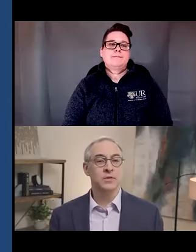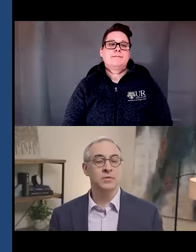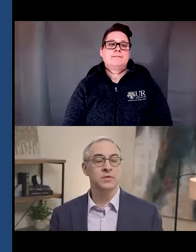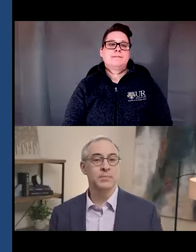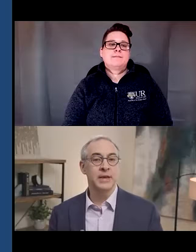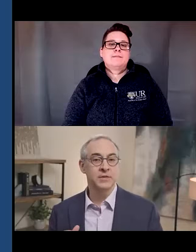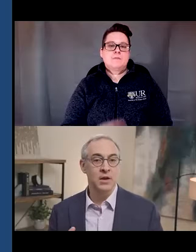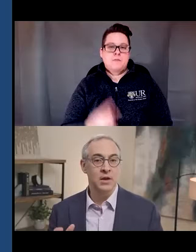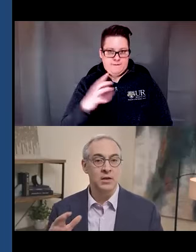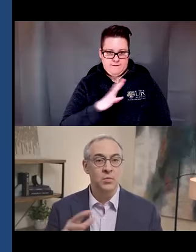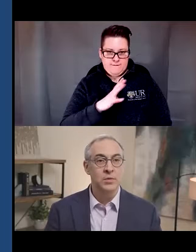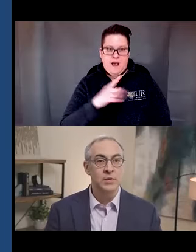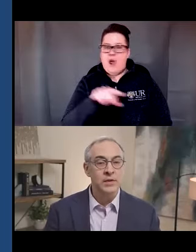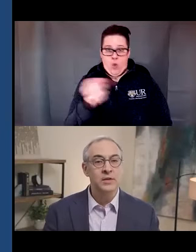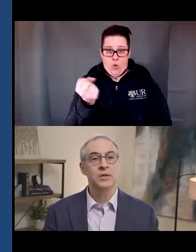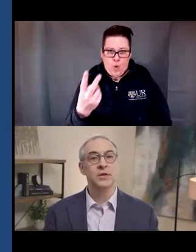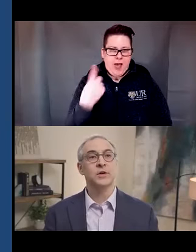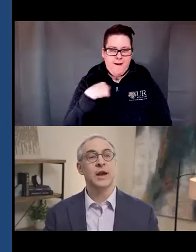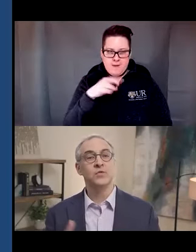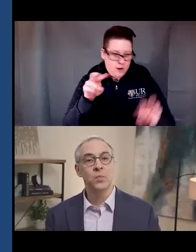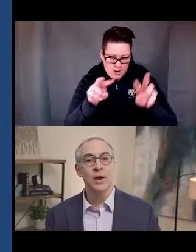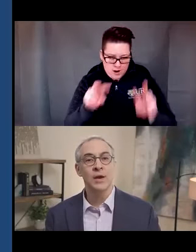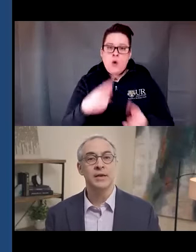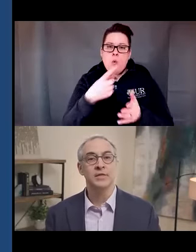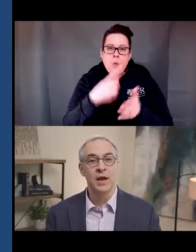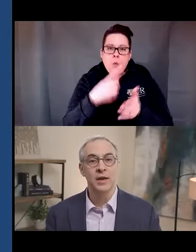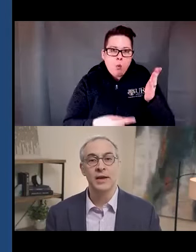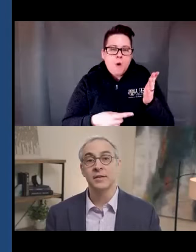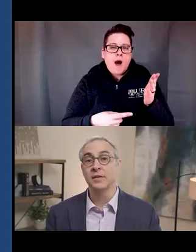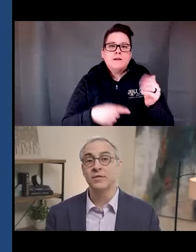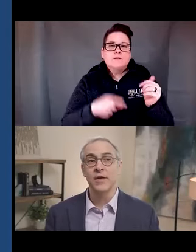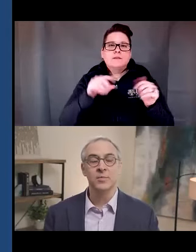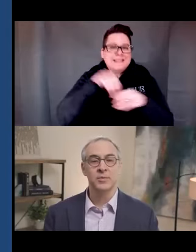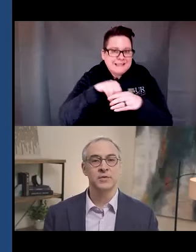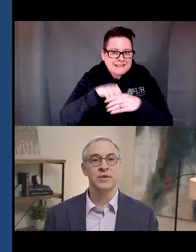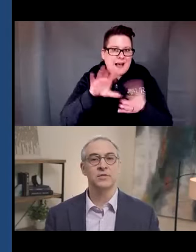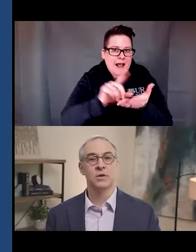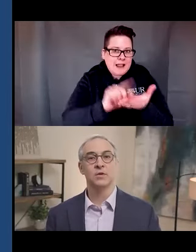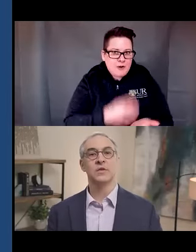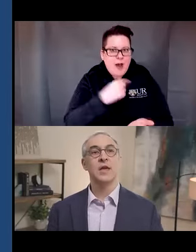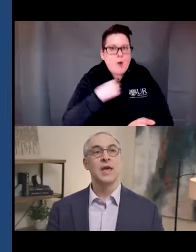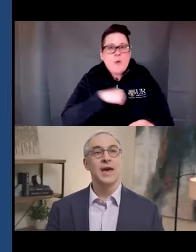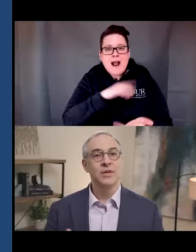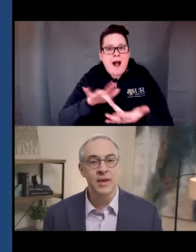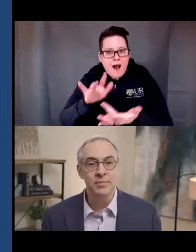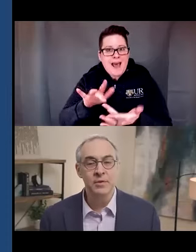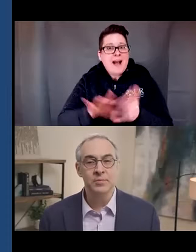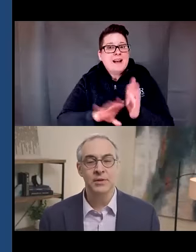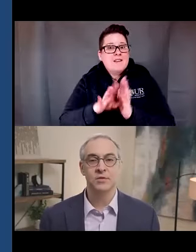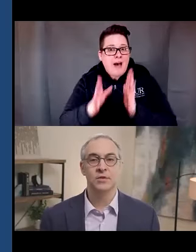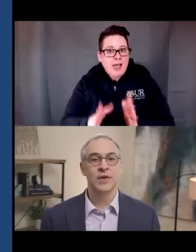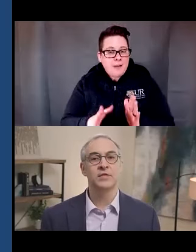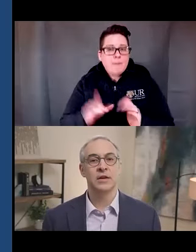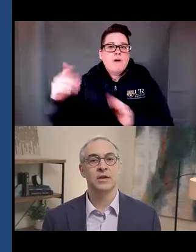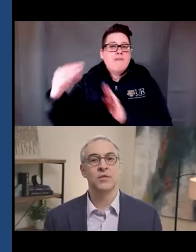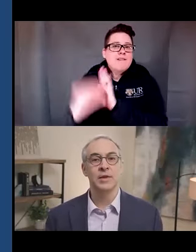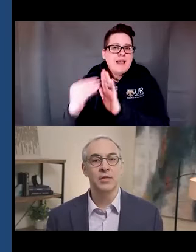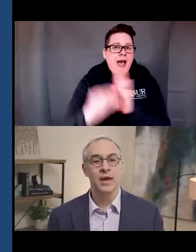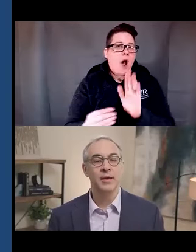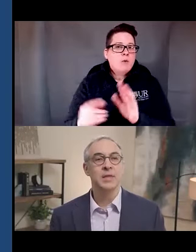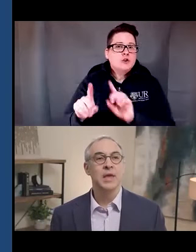characterized those based on what was in the literature, as well as contacting the developers of each of those, having them complete surveys